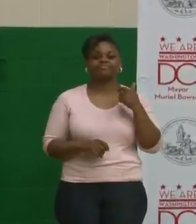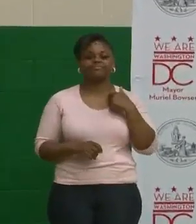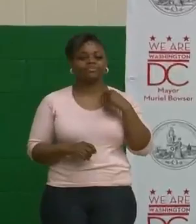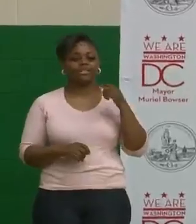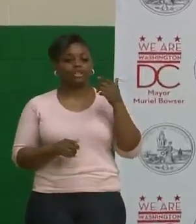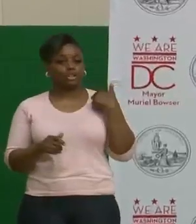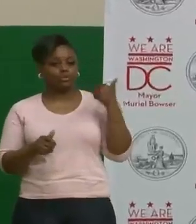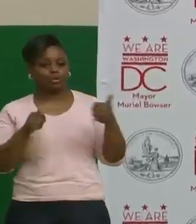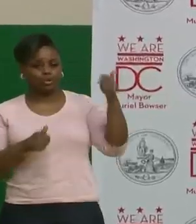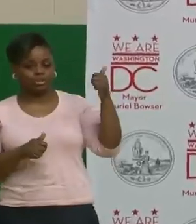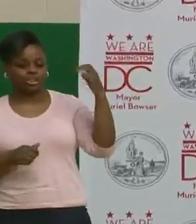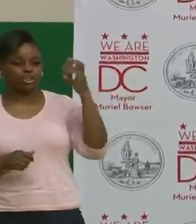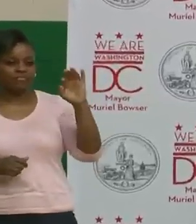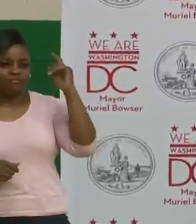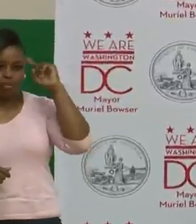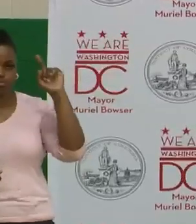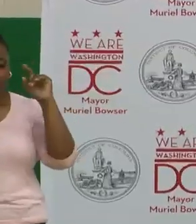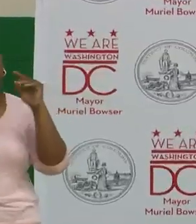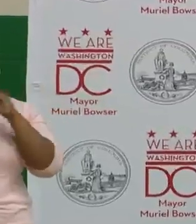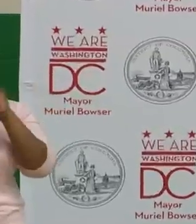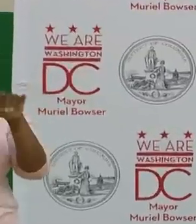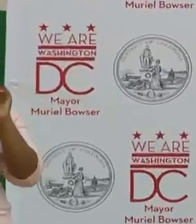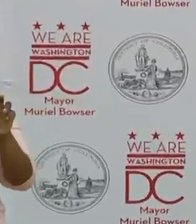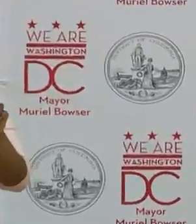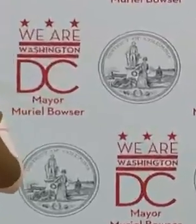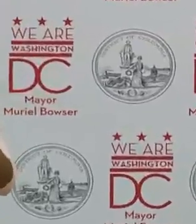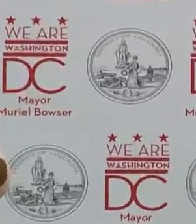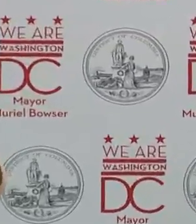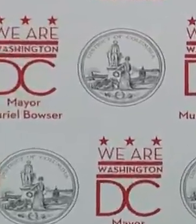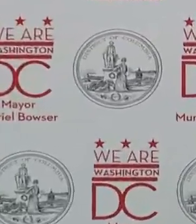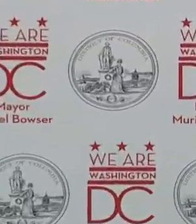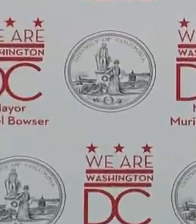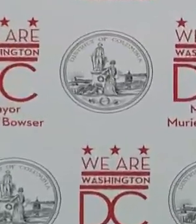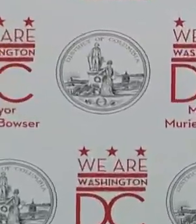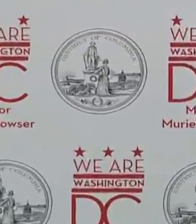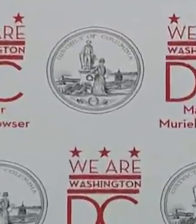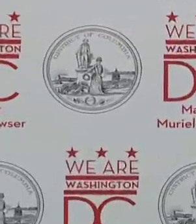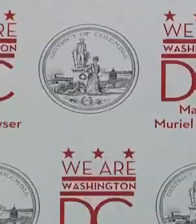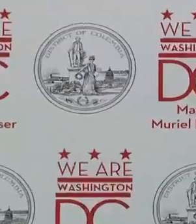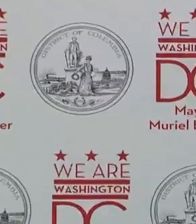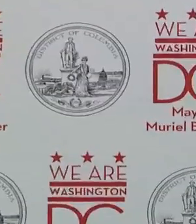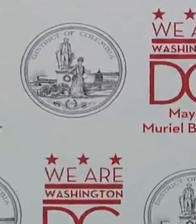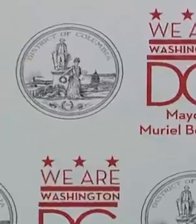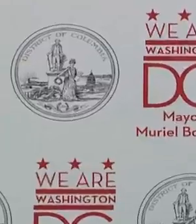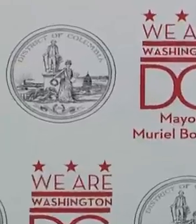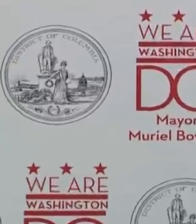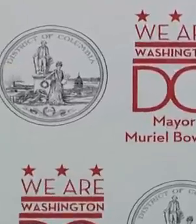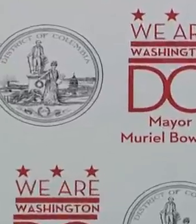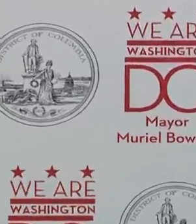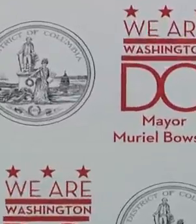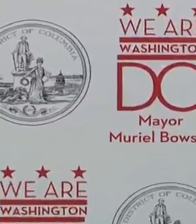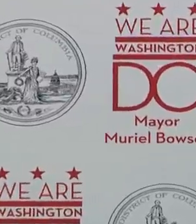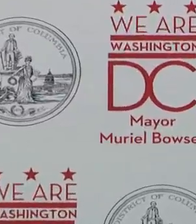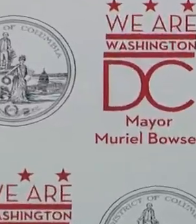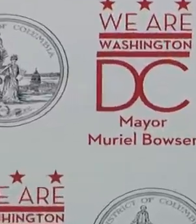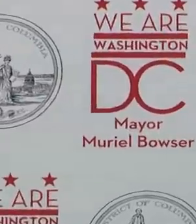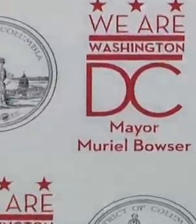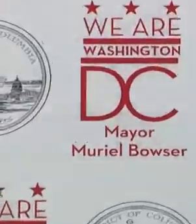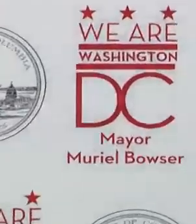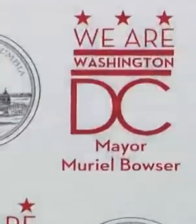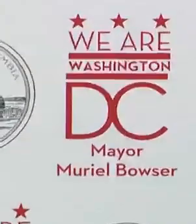evening for our budget engagement forum at the beautiful Arthur Capper Community Center. Woo! Let's hear a round of applause for